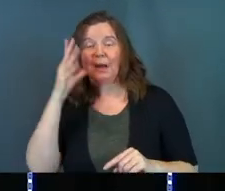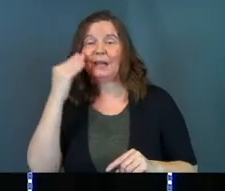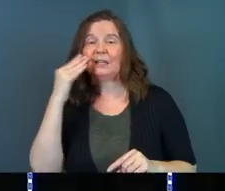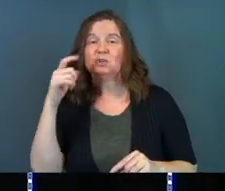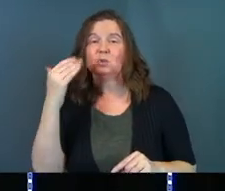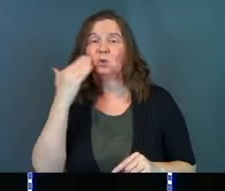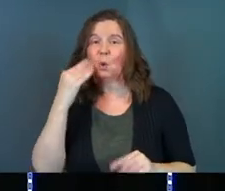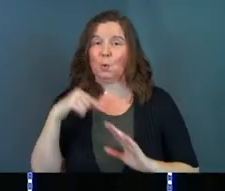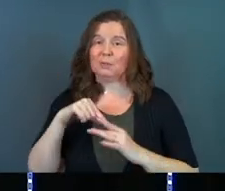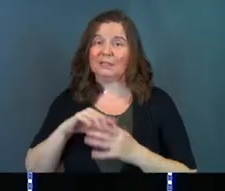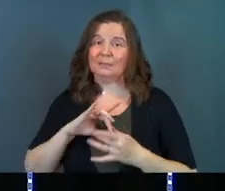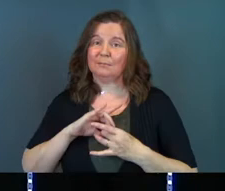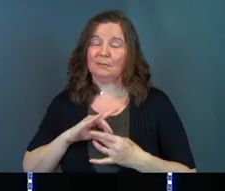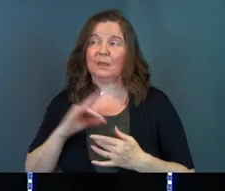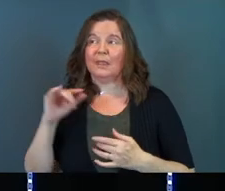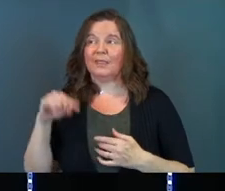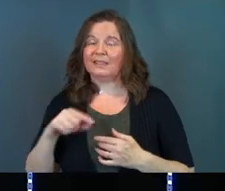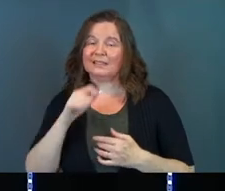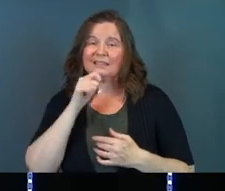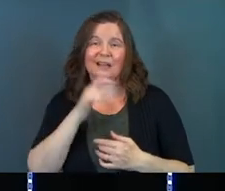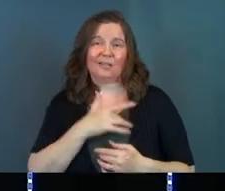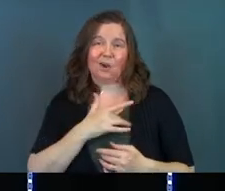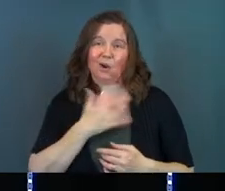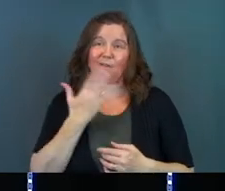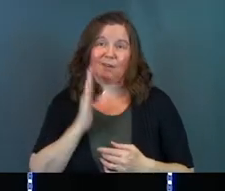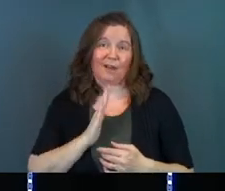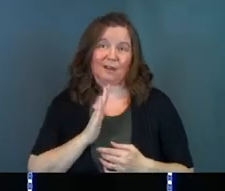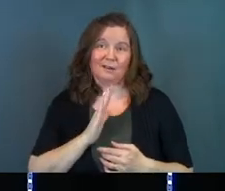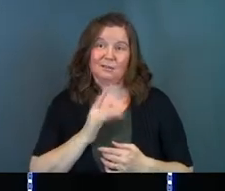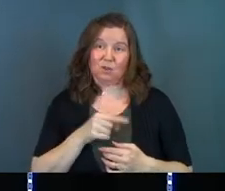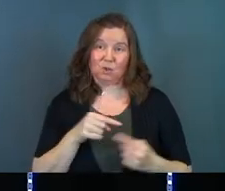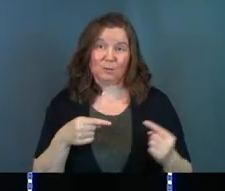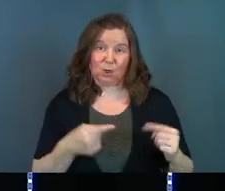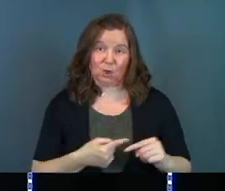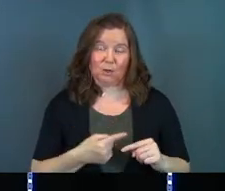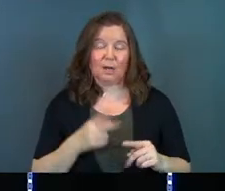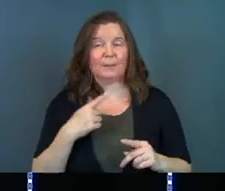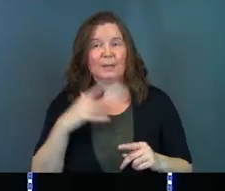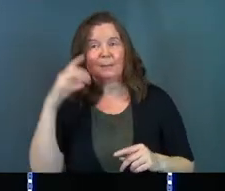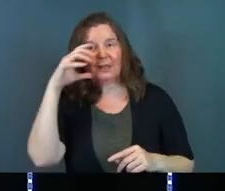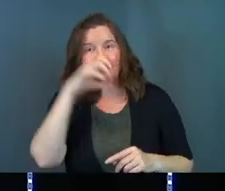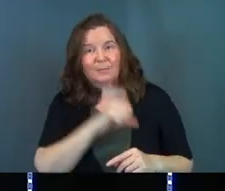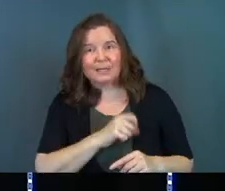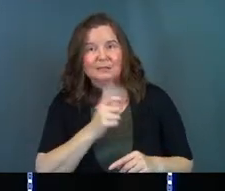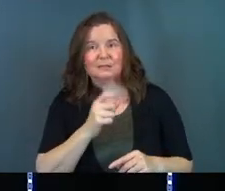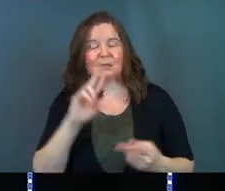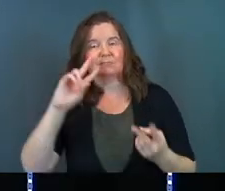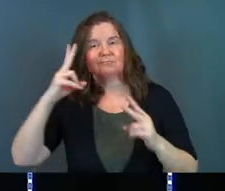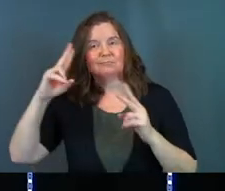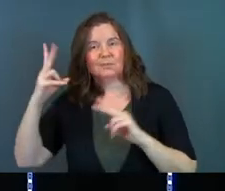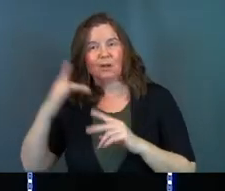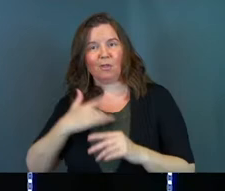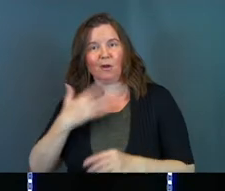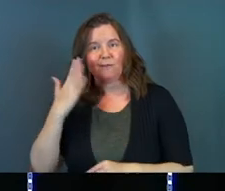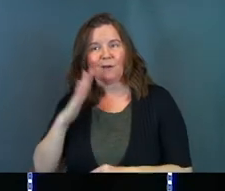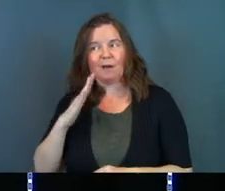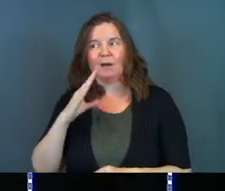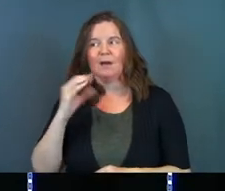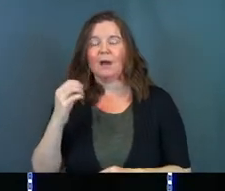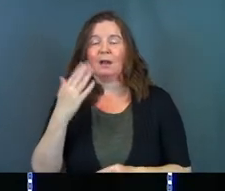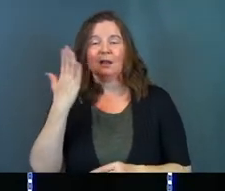I need you to know deeply that this is not the heart of God. And people have missed the heart of God. And